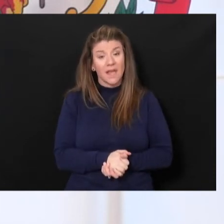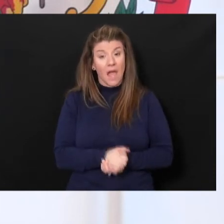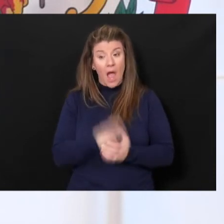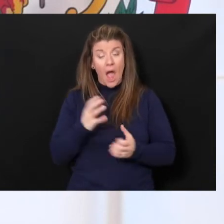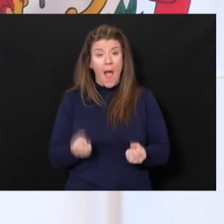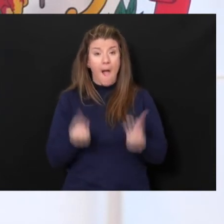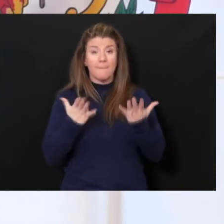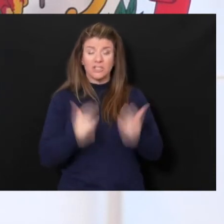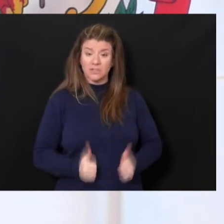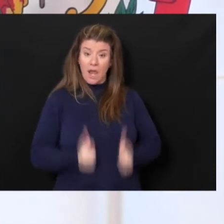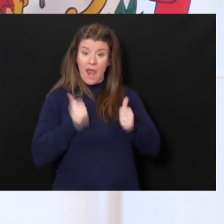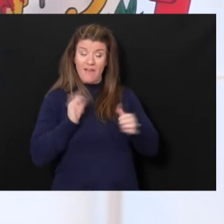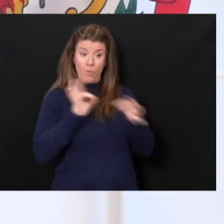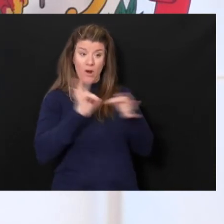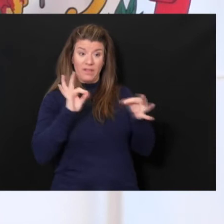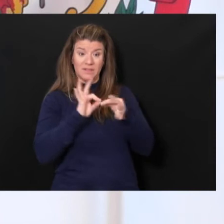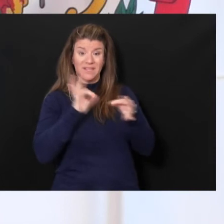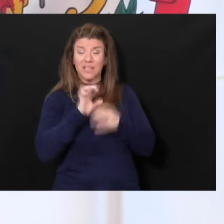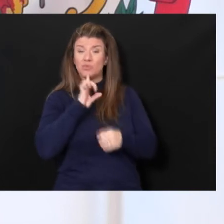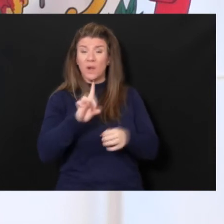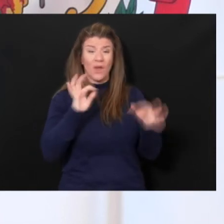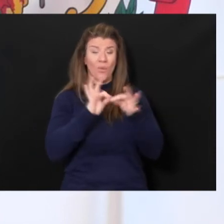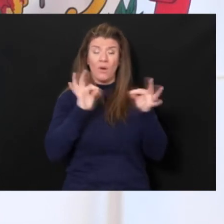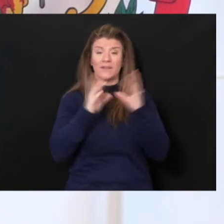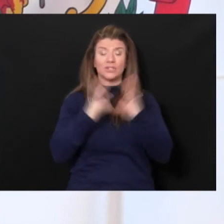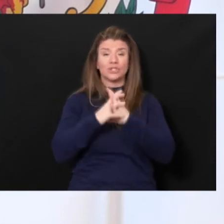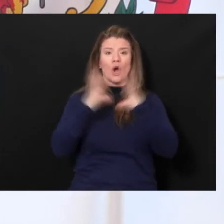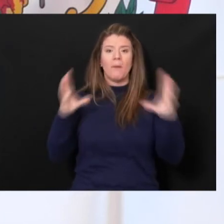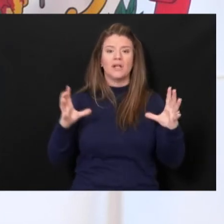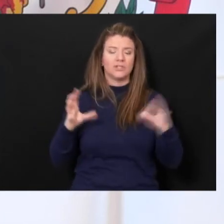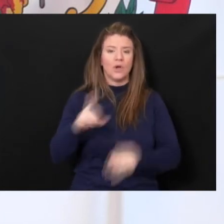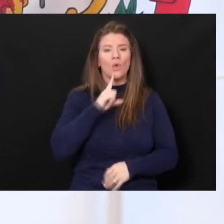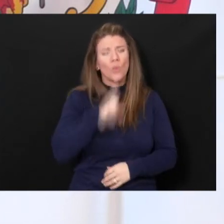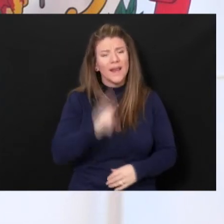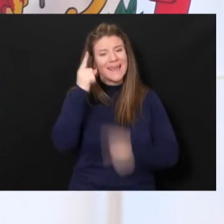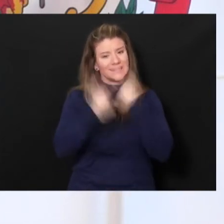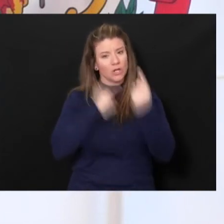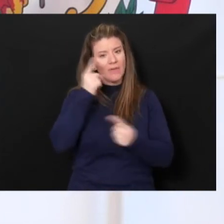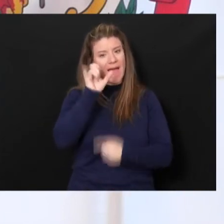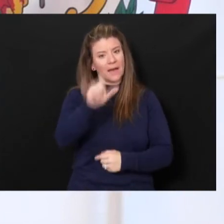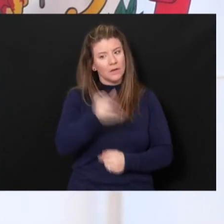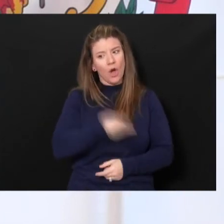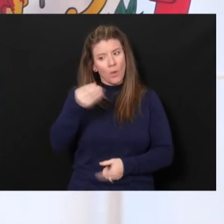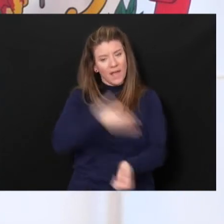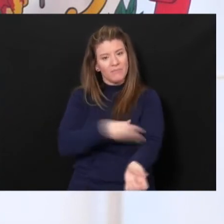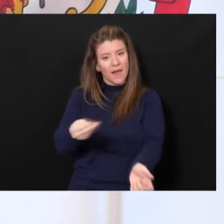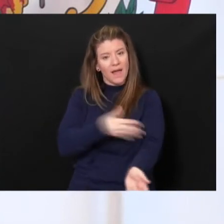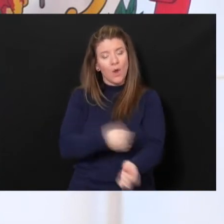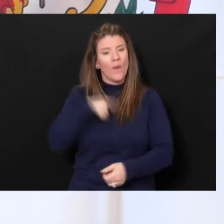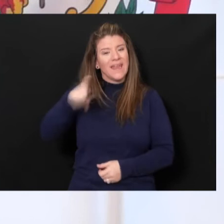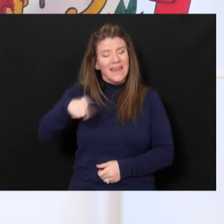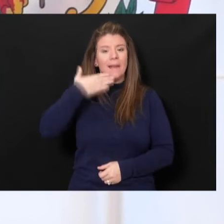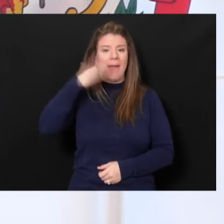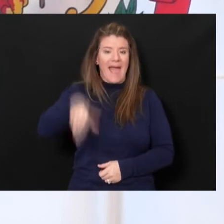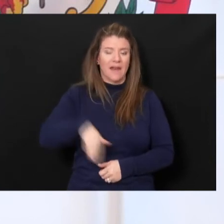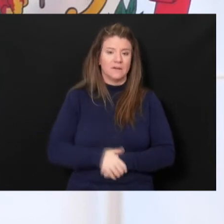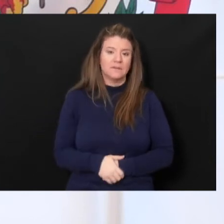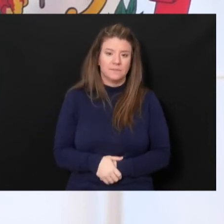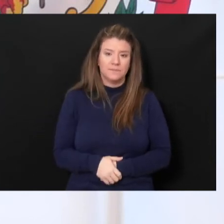worth? And it's worth so much. Really, really consider giving blood. We need it. We need it really badly.